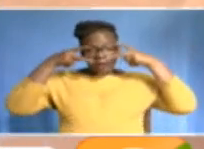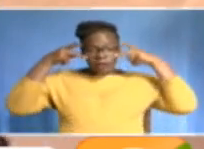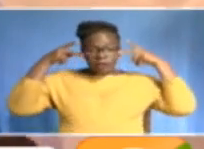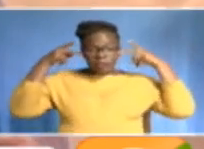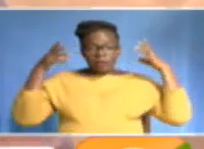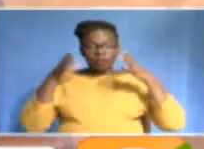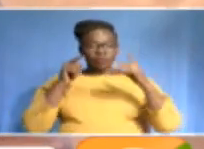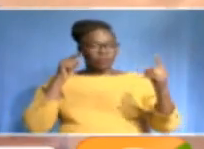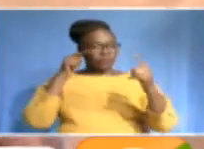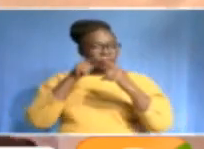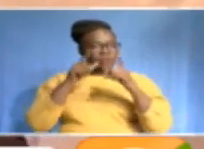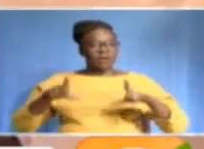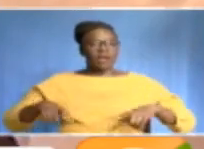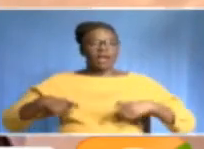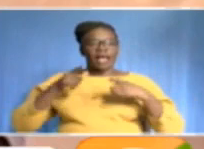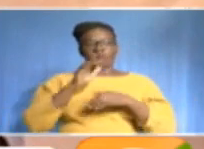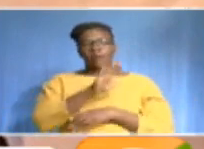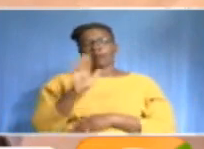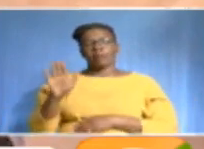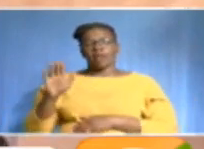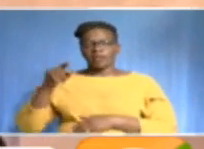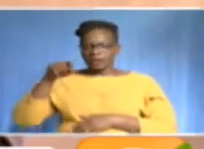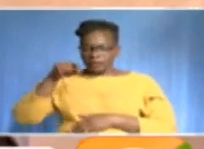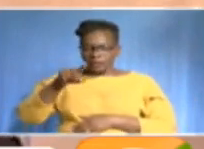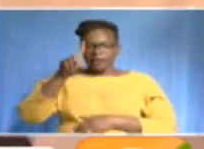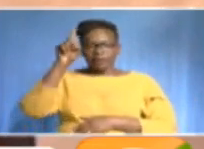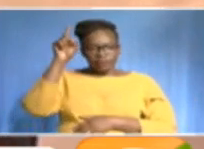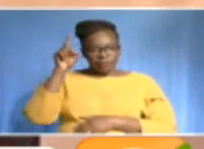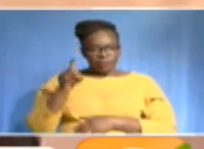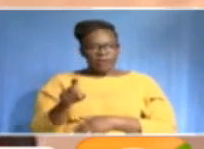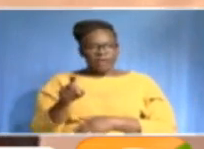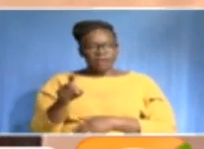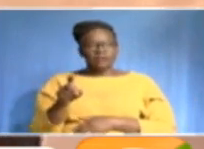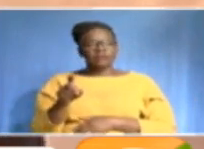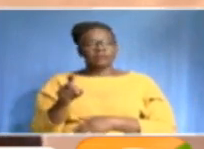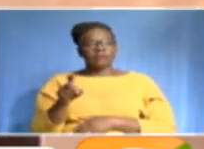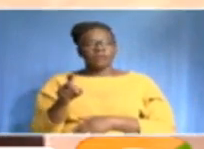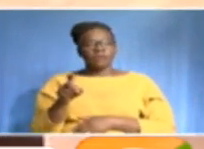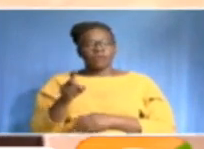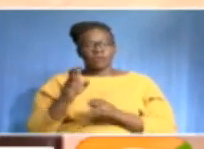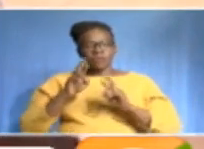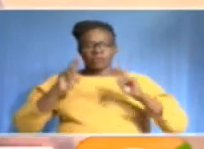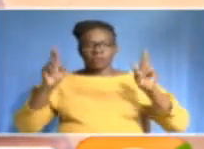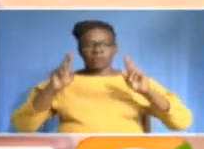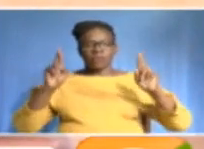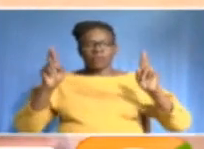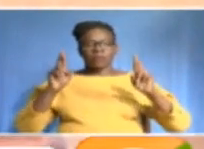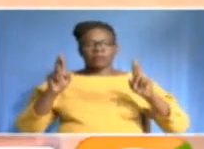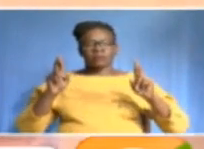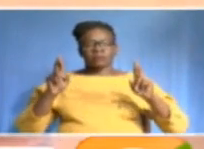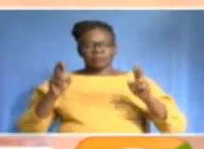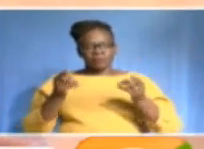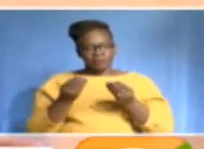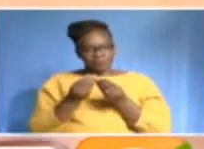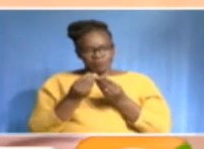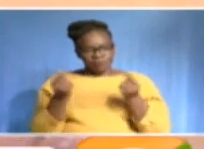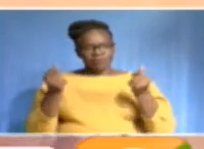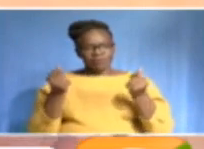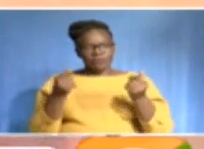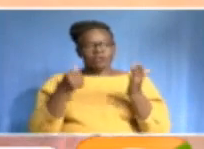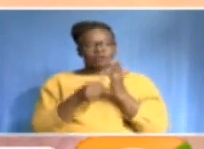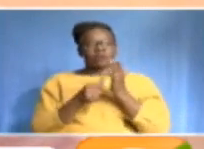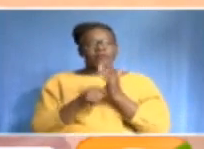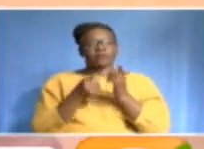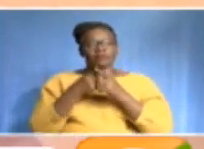target nafsi yao, na lazima wawe wao wajiweke tayari kupambana na hizi shida ya magaidi